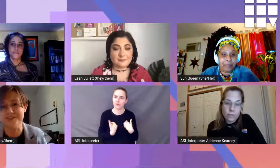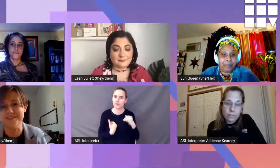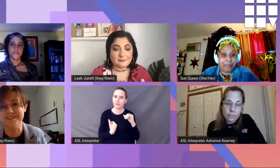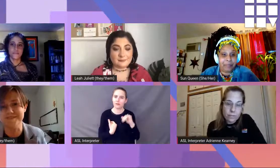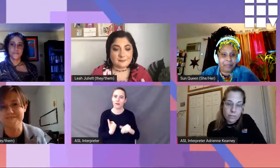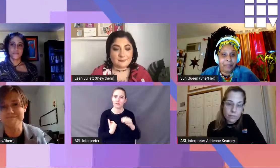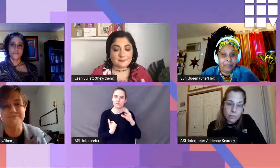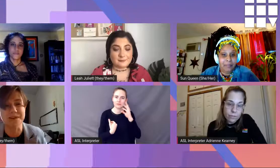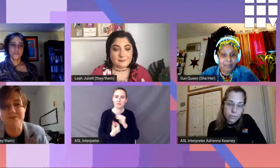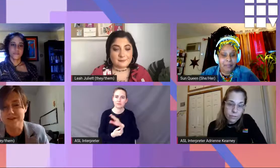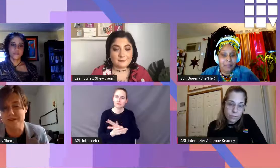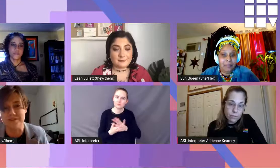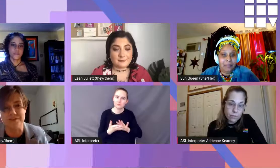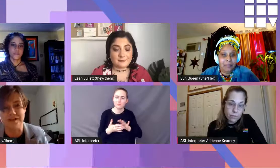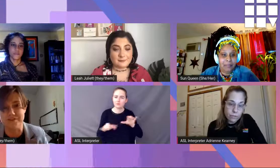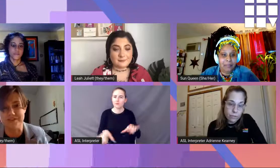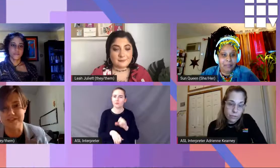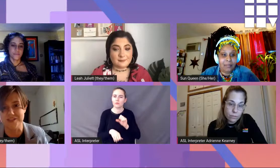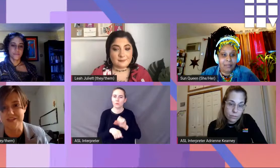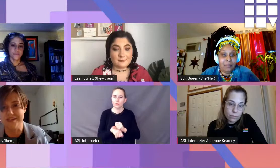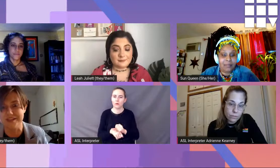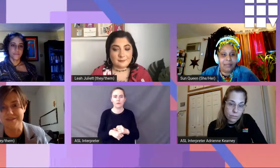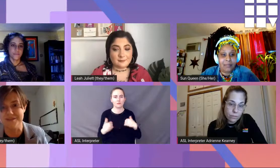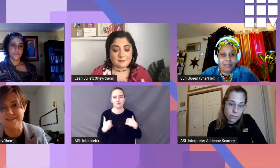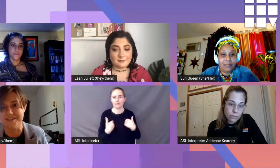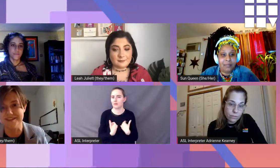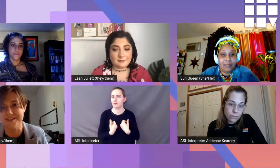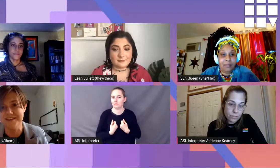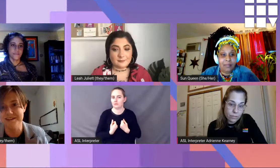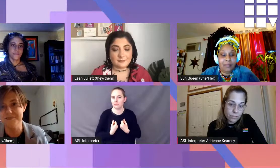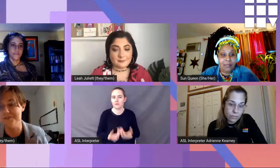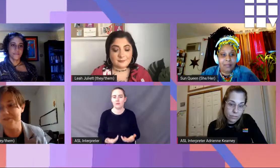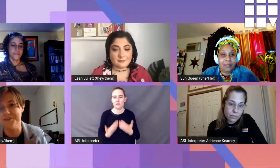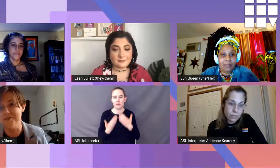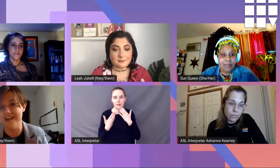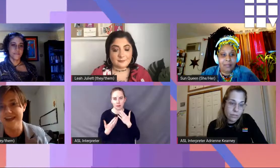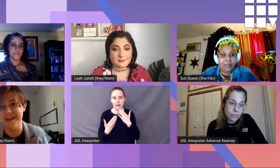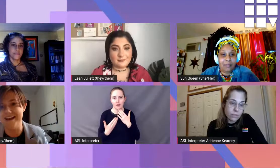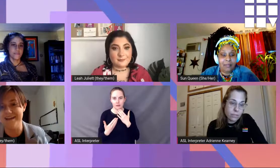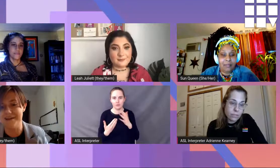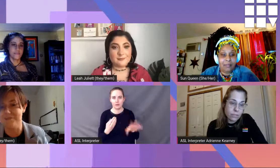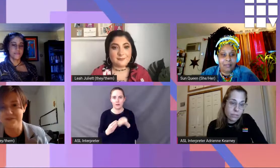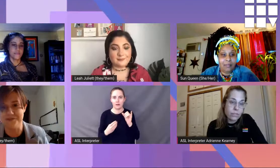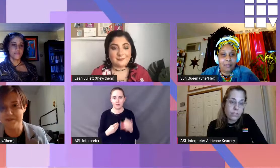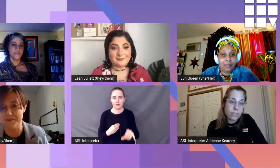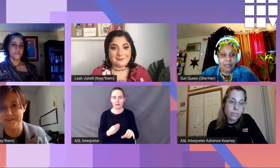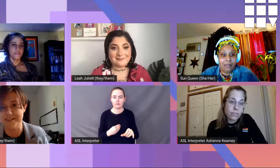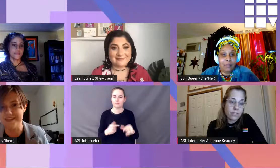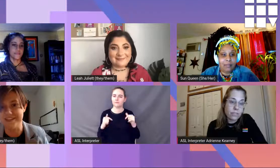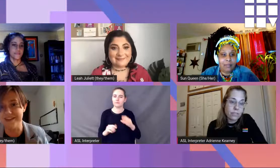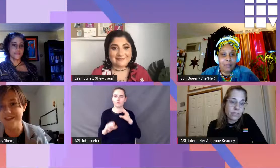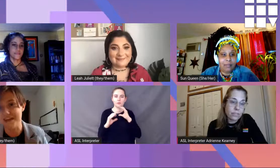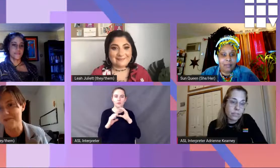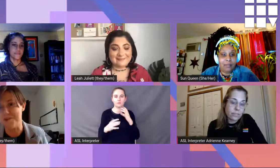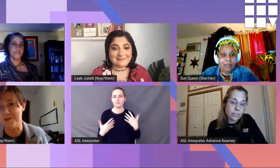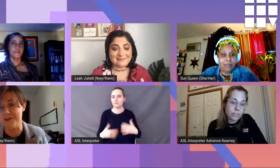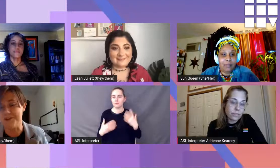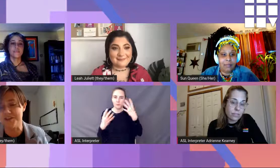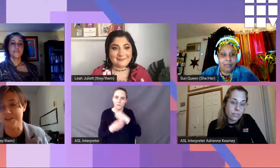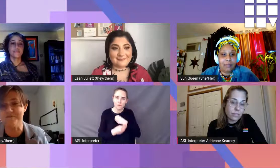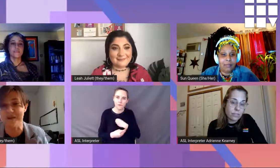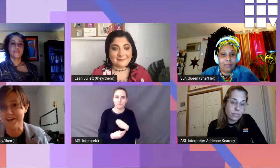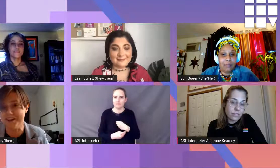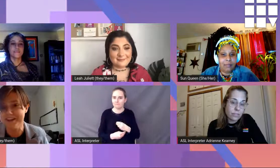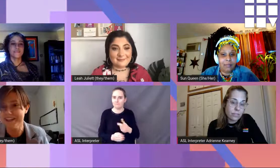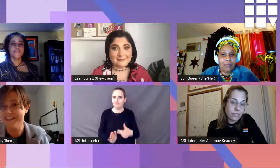for just being present for this conversation. It was beautiful and absolutely what we need to hear. Everyone